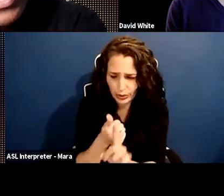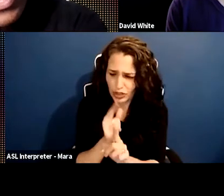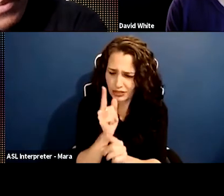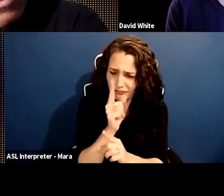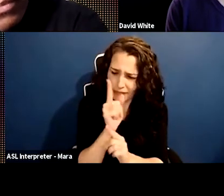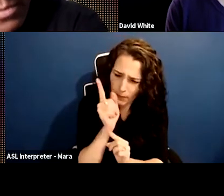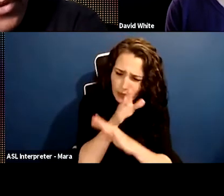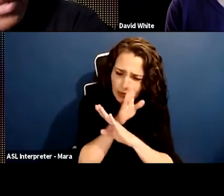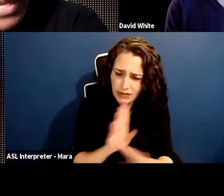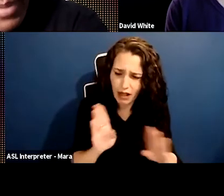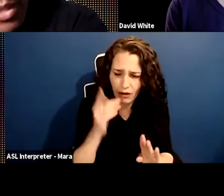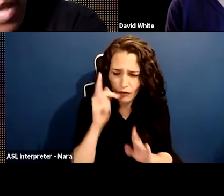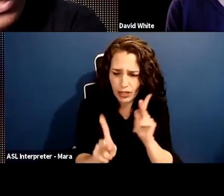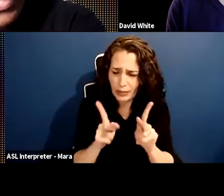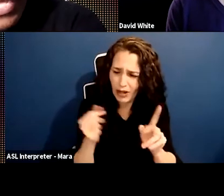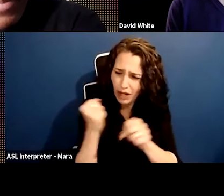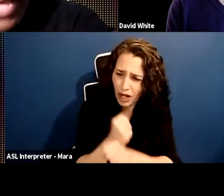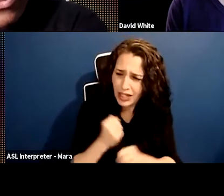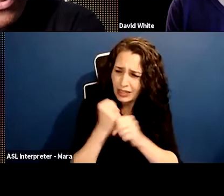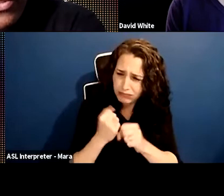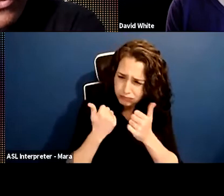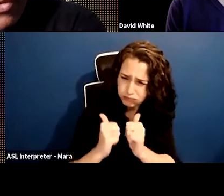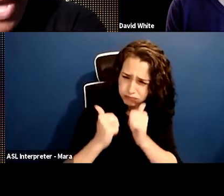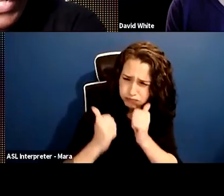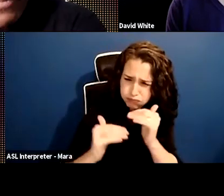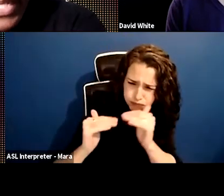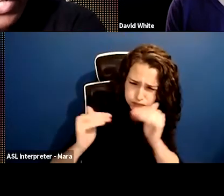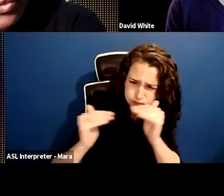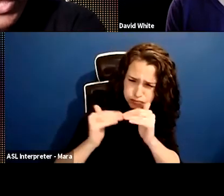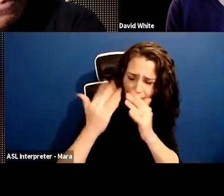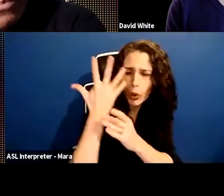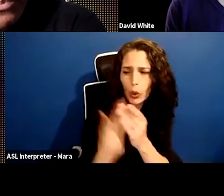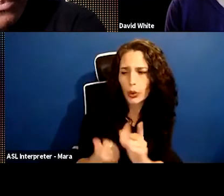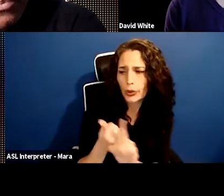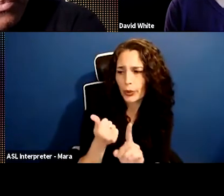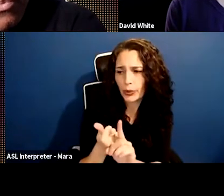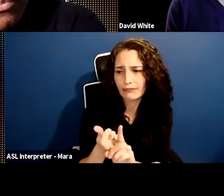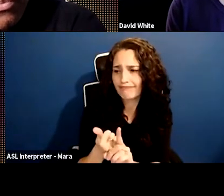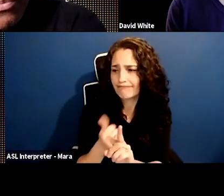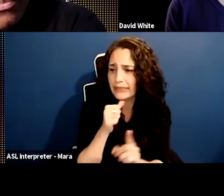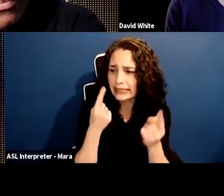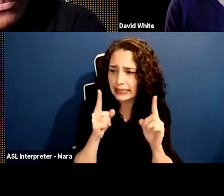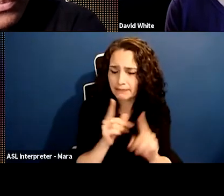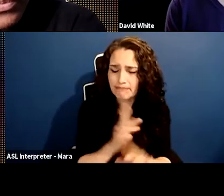have fought and been lost in that battle for equality and inclusion.